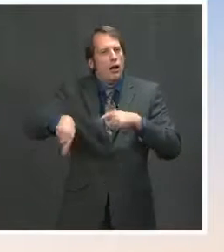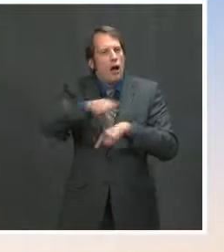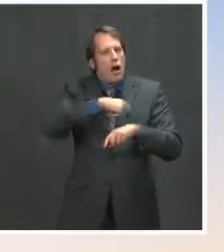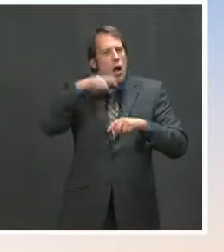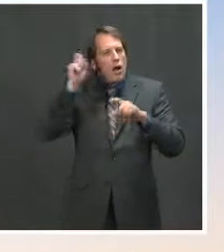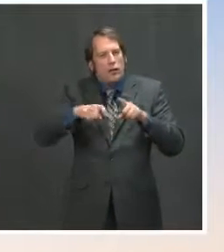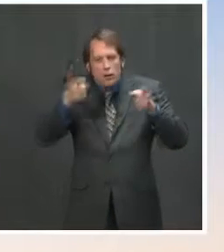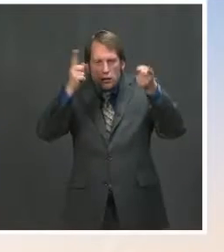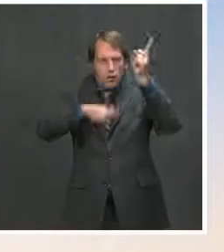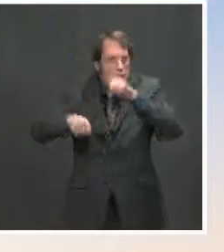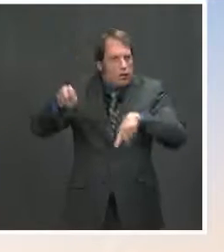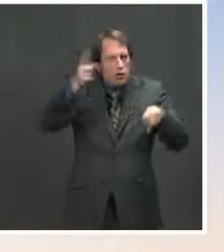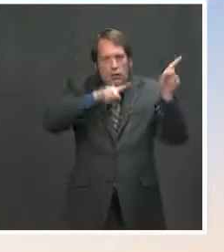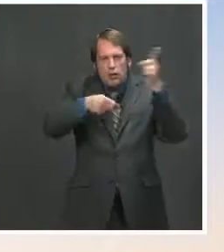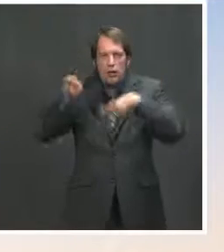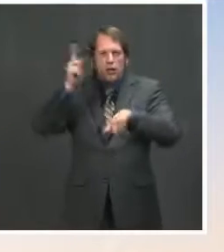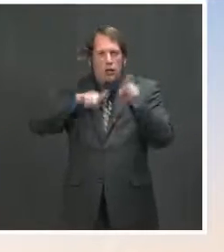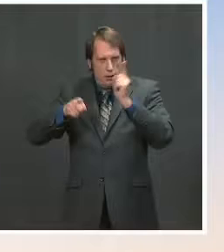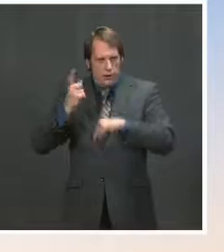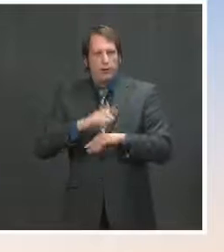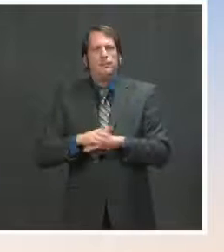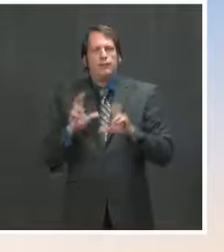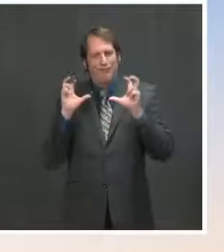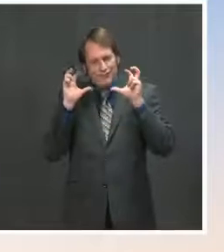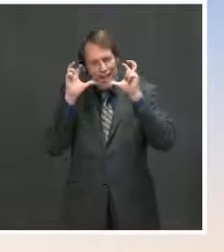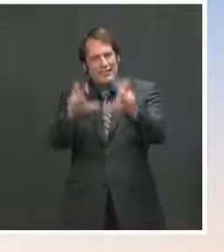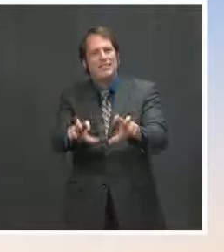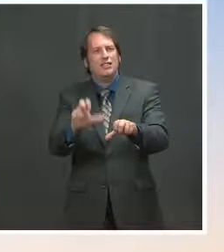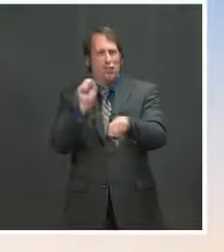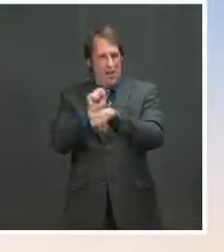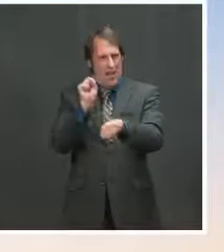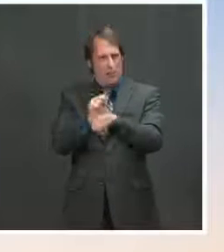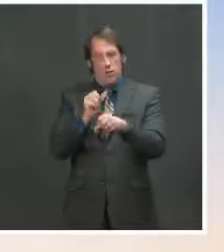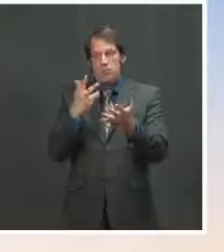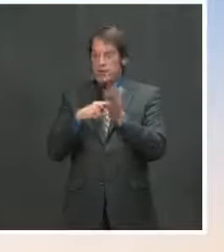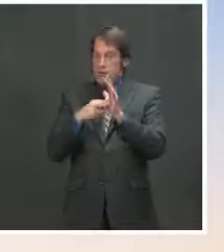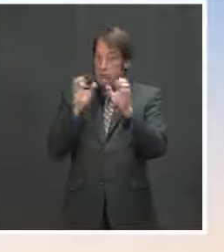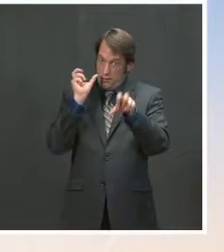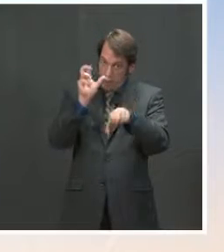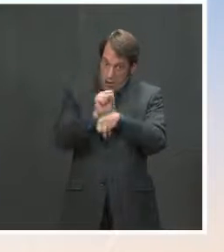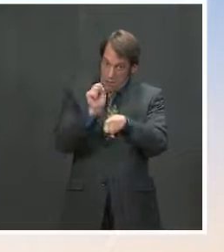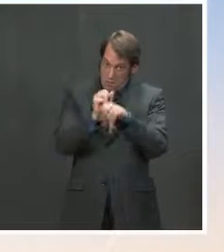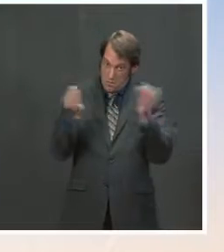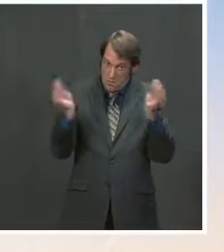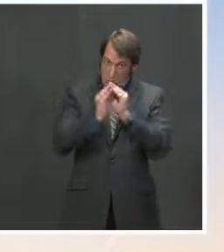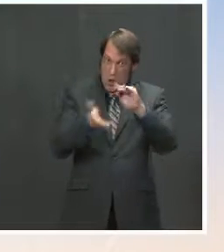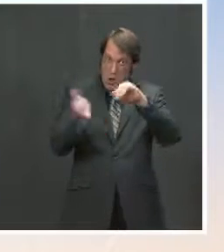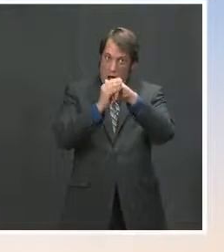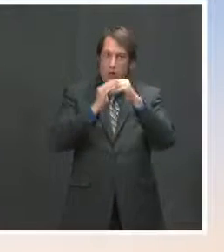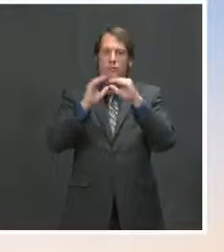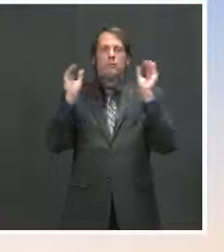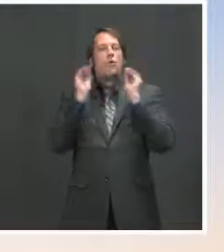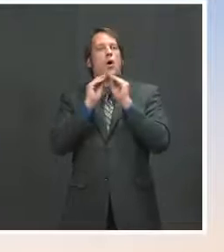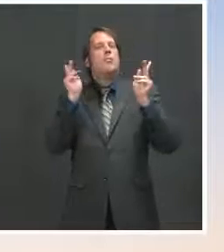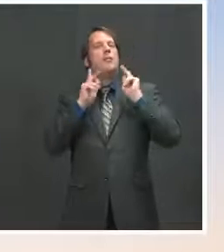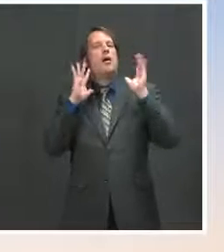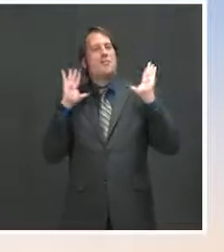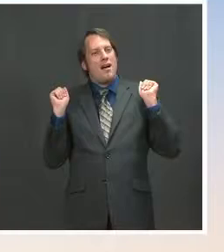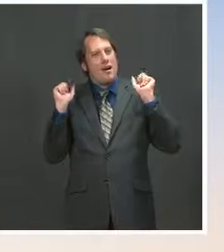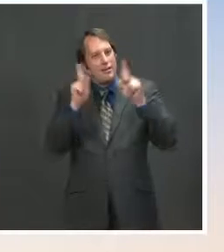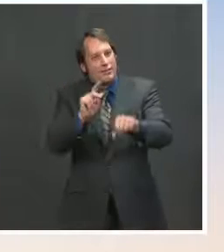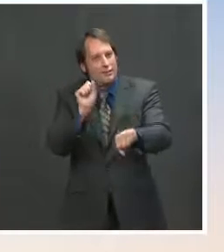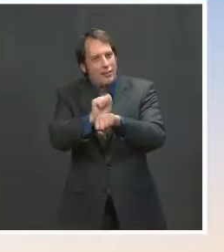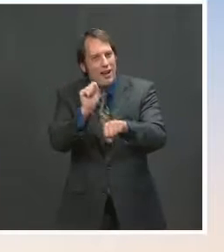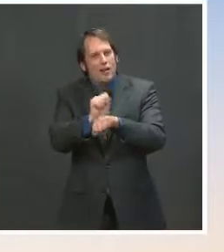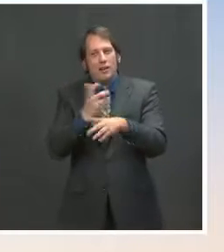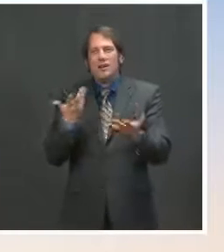to work, and they're also doing it in a way that is, helping us reach our climate targets. Can I just do one more? Yep. Just to follow to Nancy's